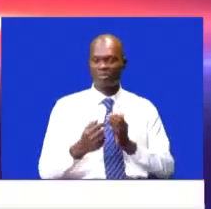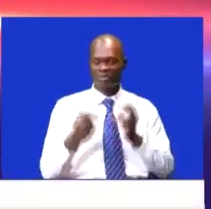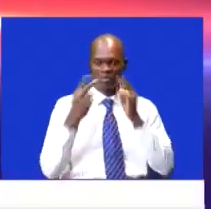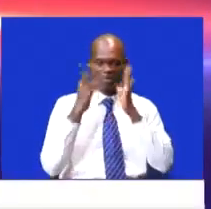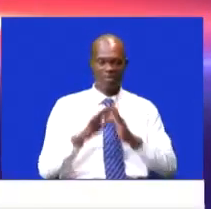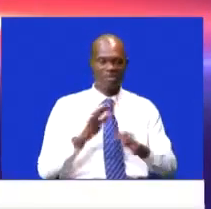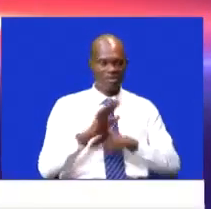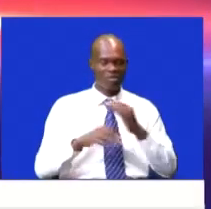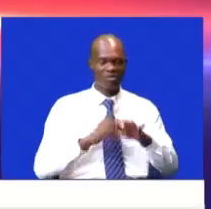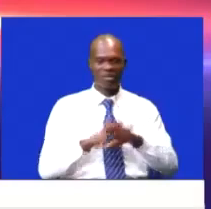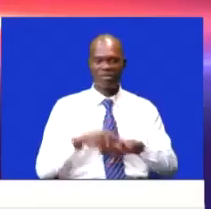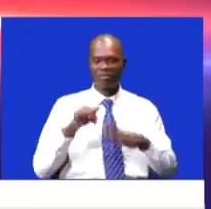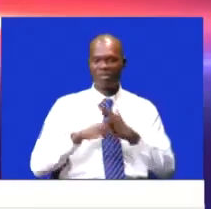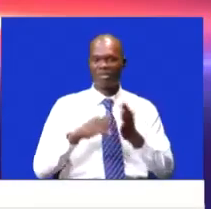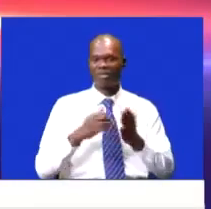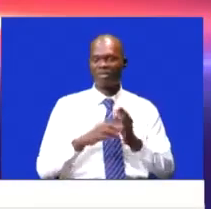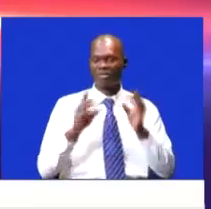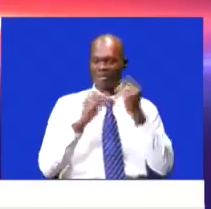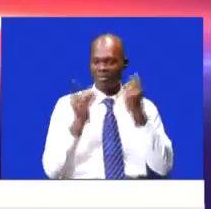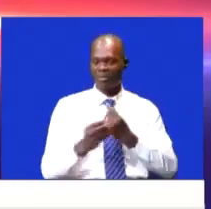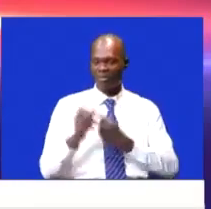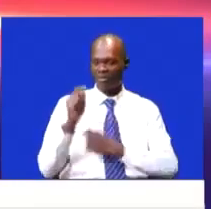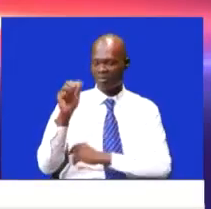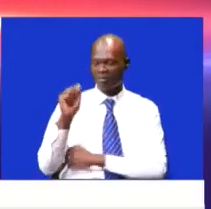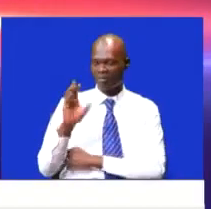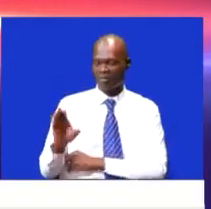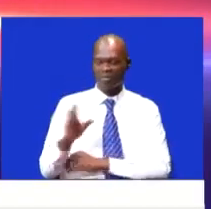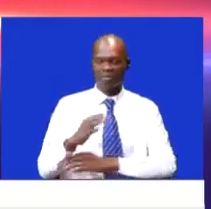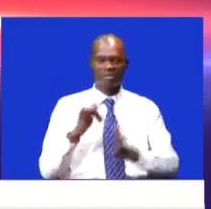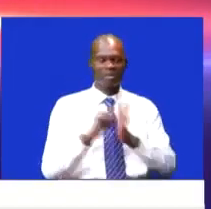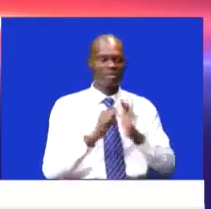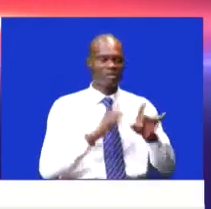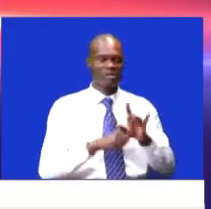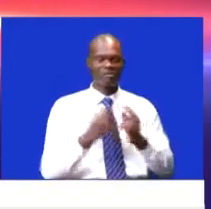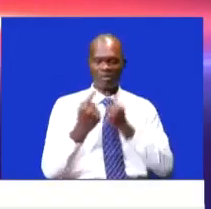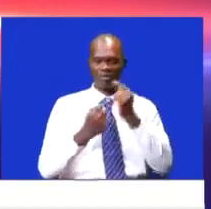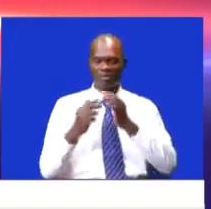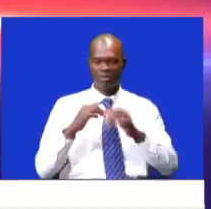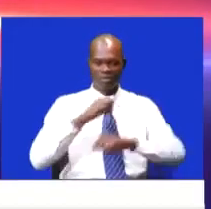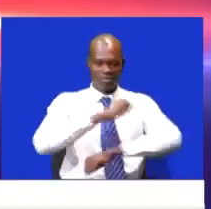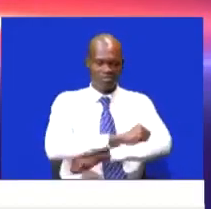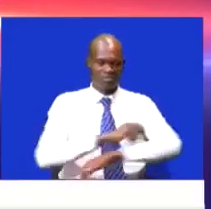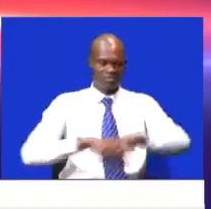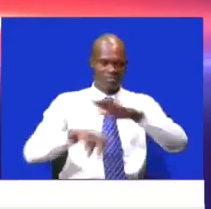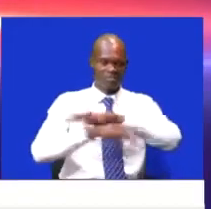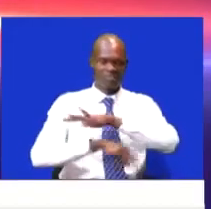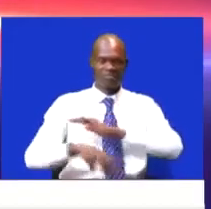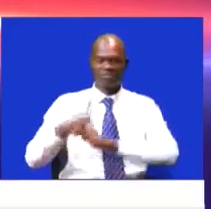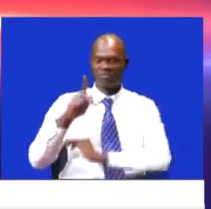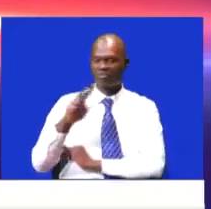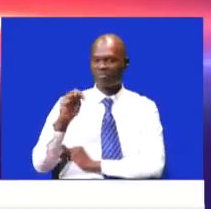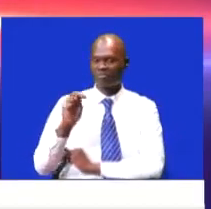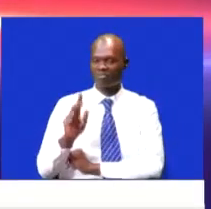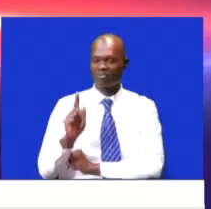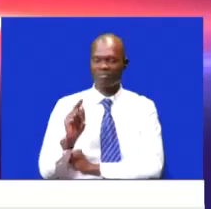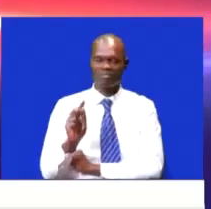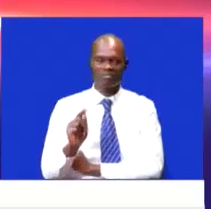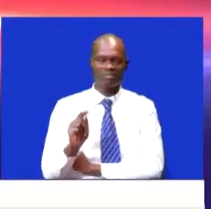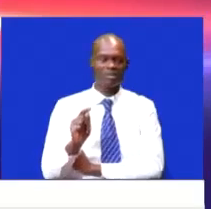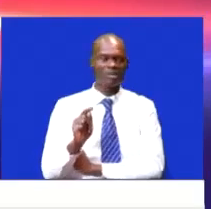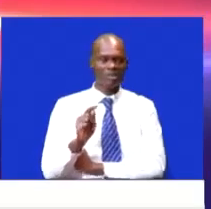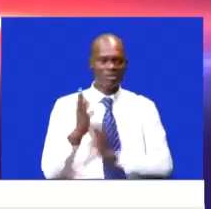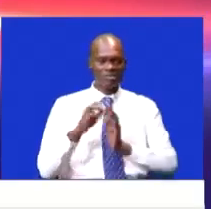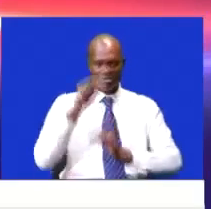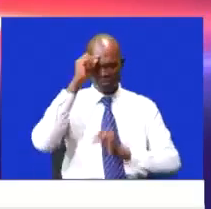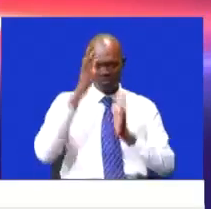no ero mar TSC. Koloso e kinde romo mar riwruok mar jopuonj skunde primar mano Narte e kaunti mano ma Siaya, gavana ma Siaya